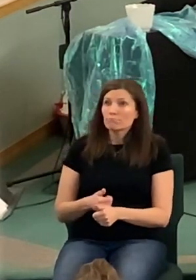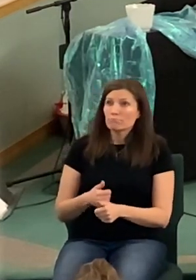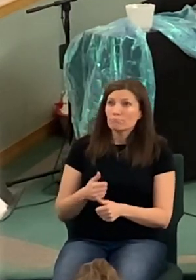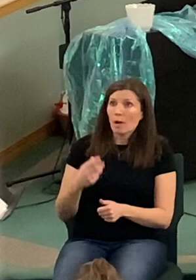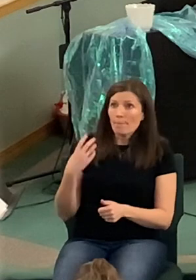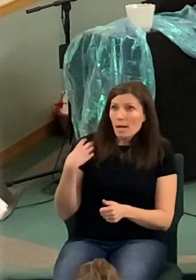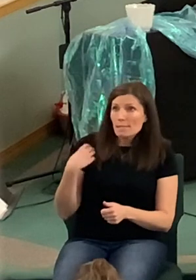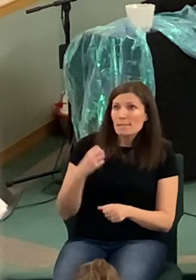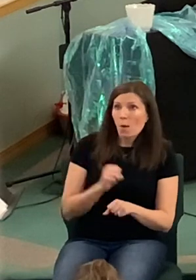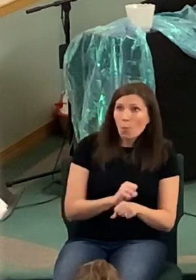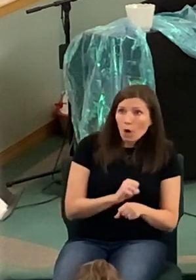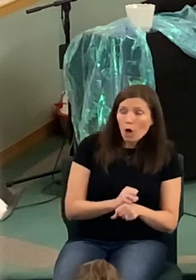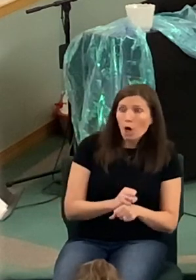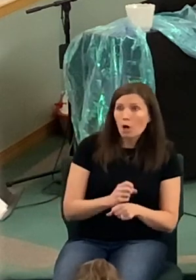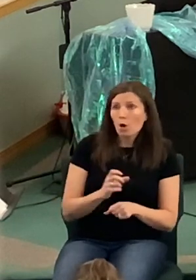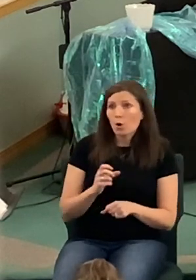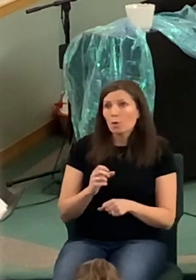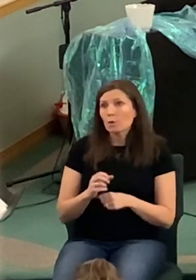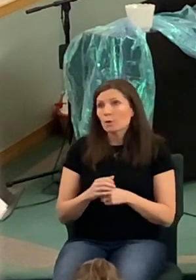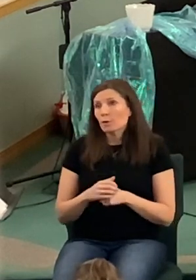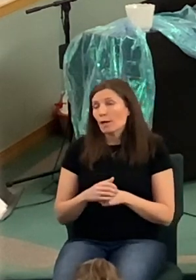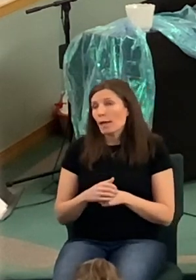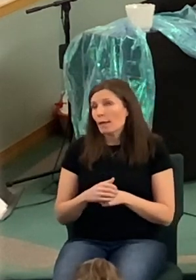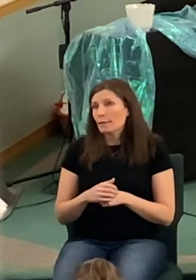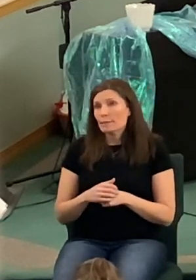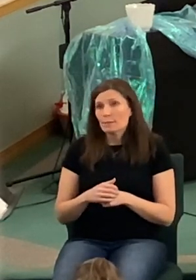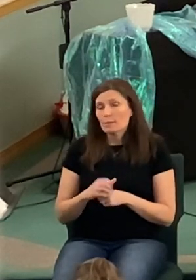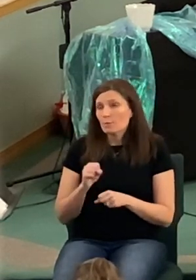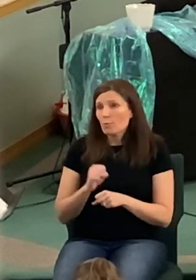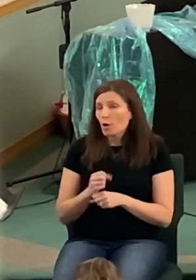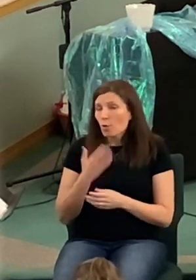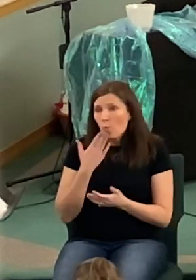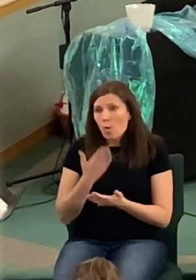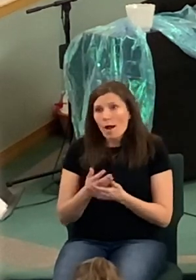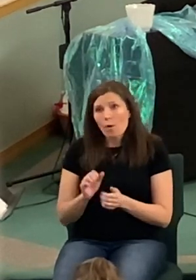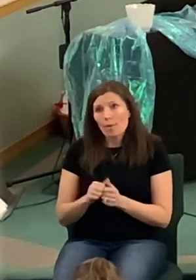cooperate with others, whether it's official or unofficial, whatever that might be.